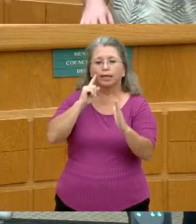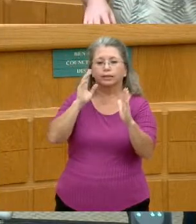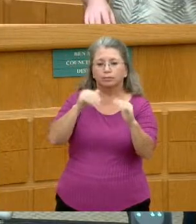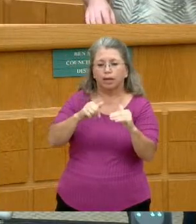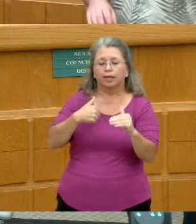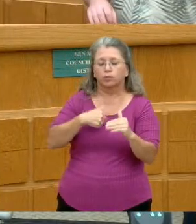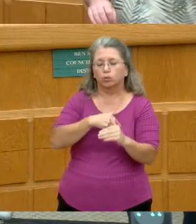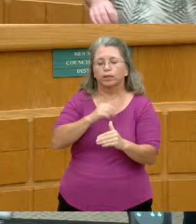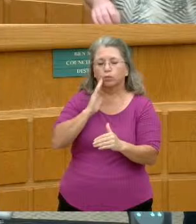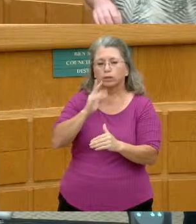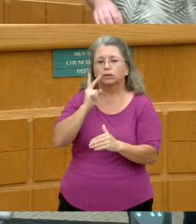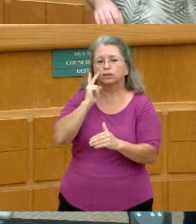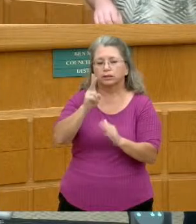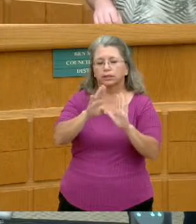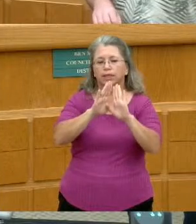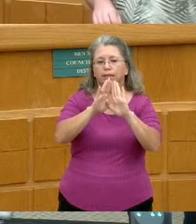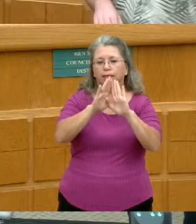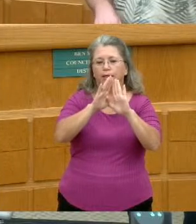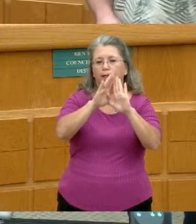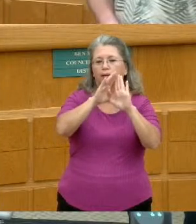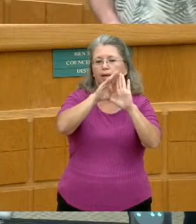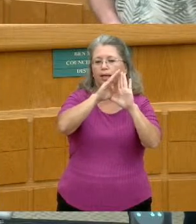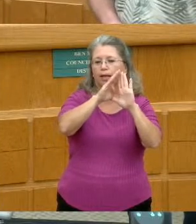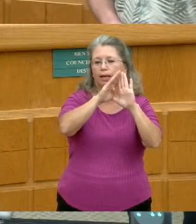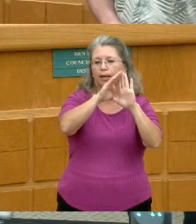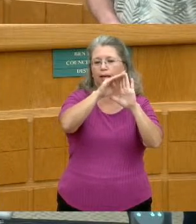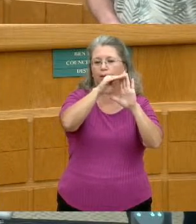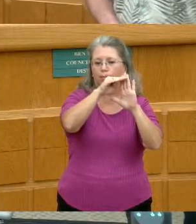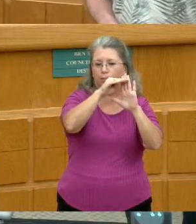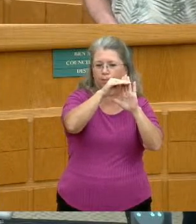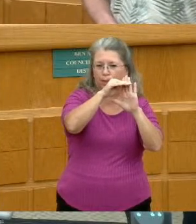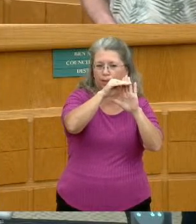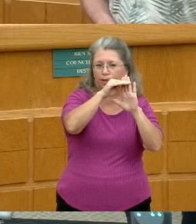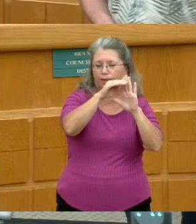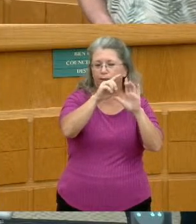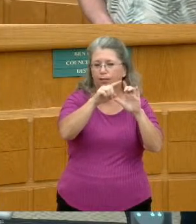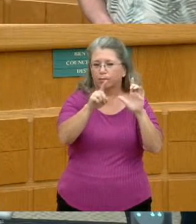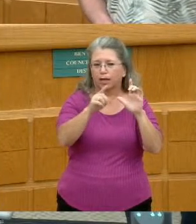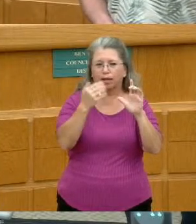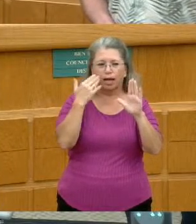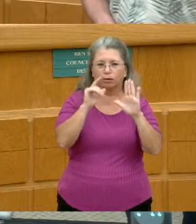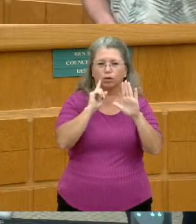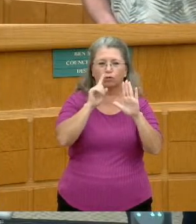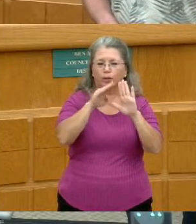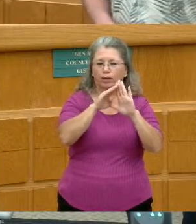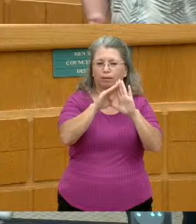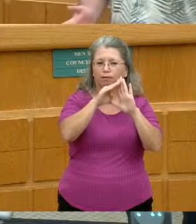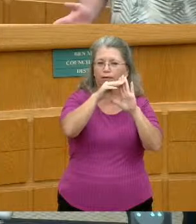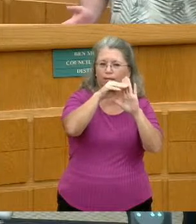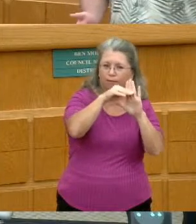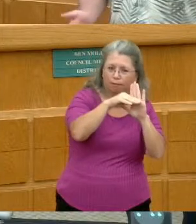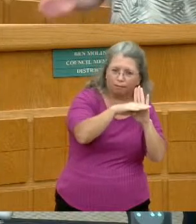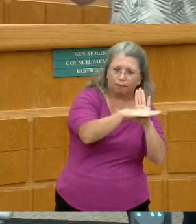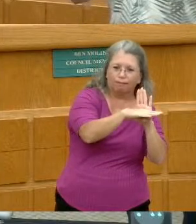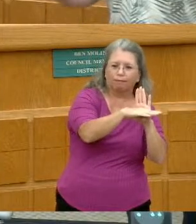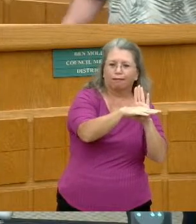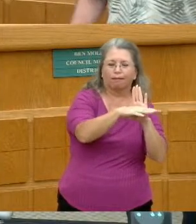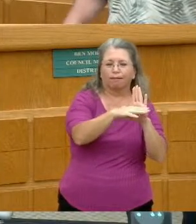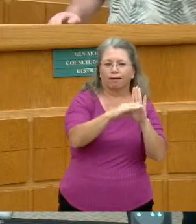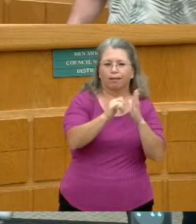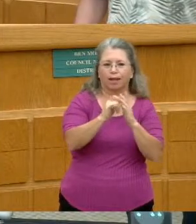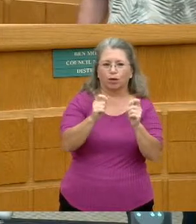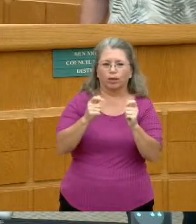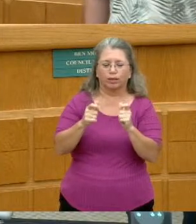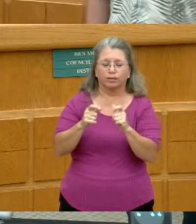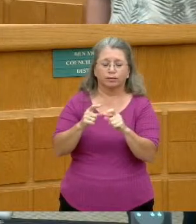bend, but I don't know yet if that peak is going to be reached that quickly. It's just a matter of how fast can we